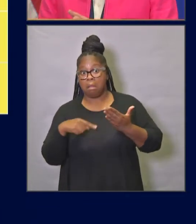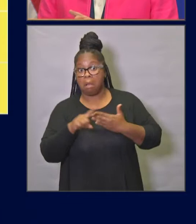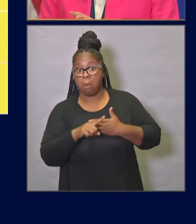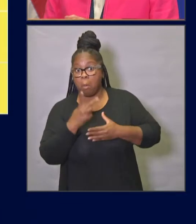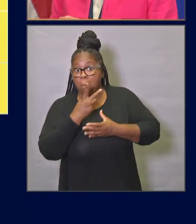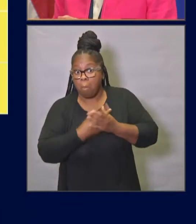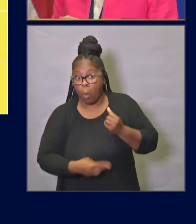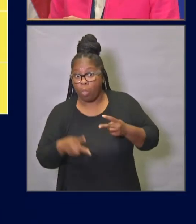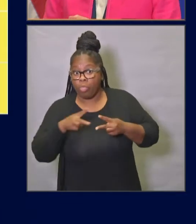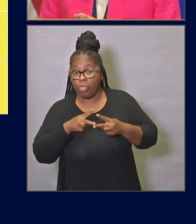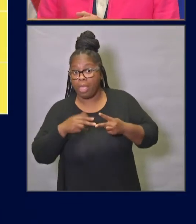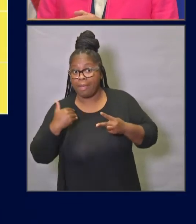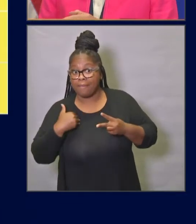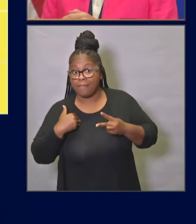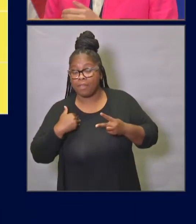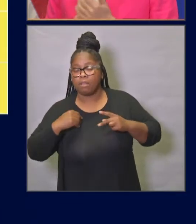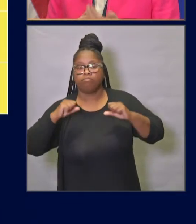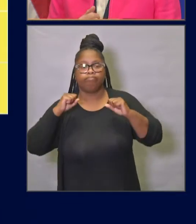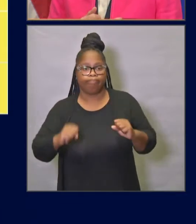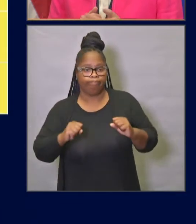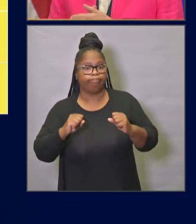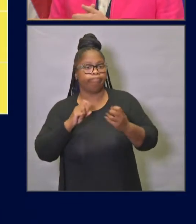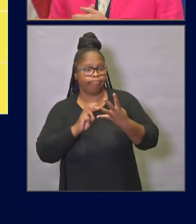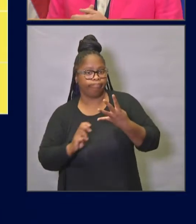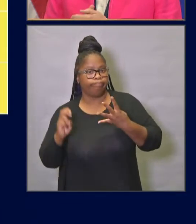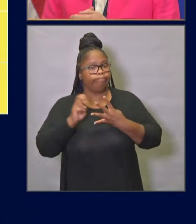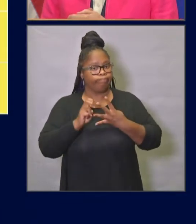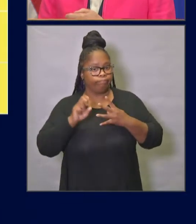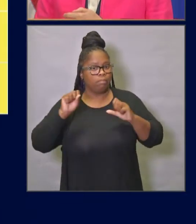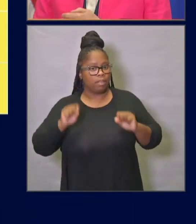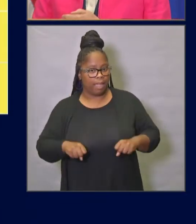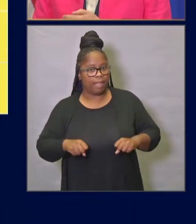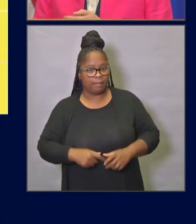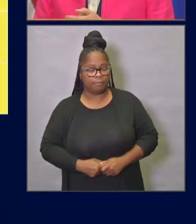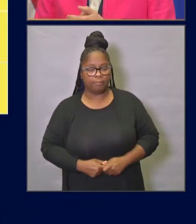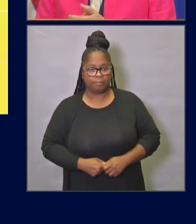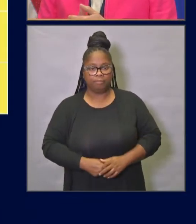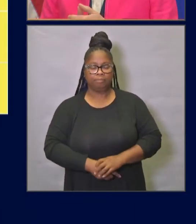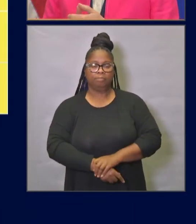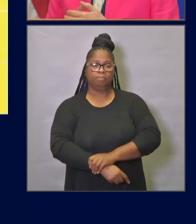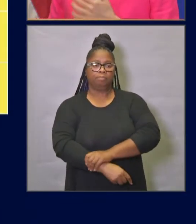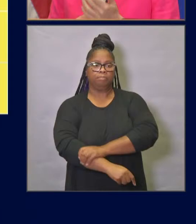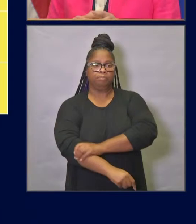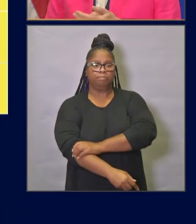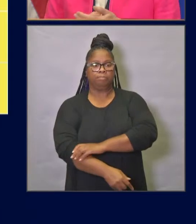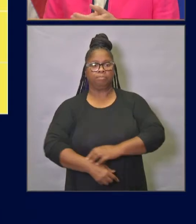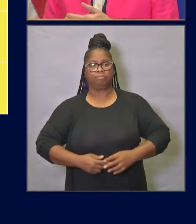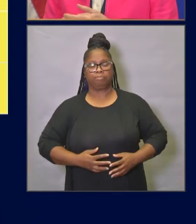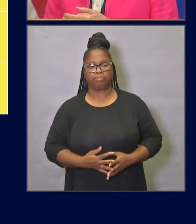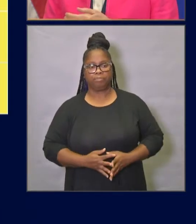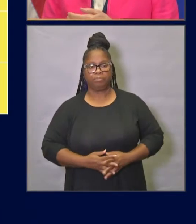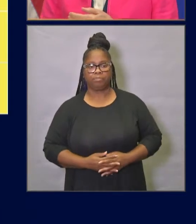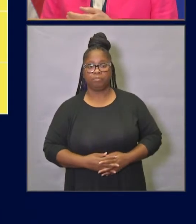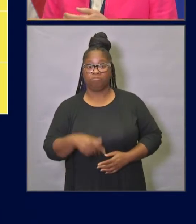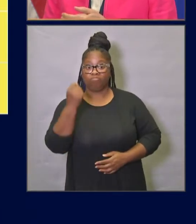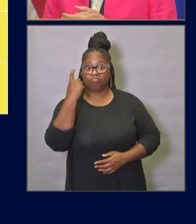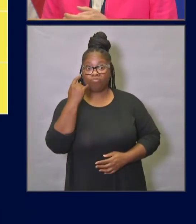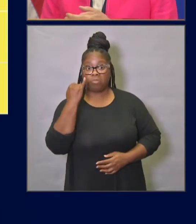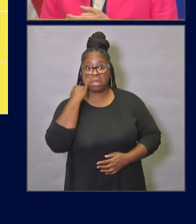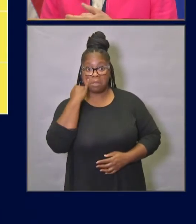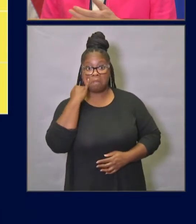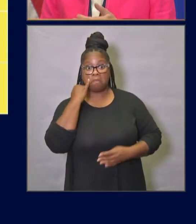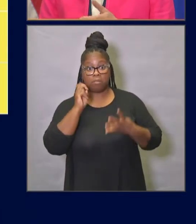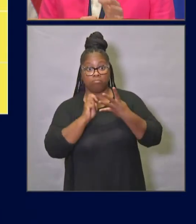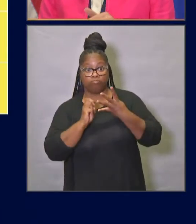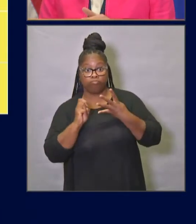allows you to get into a different tier. And if you move into a higher tier,